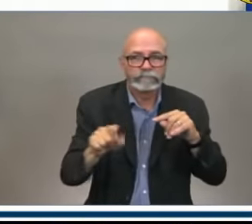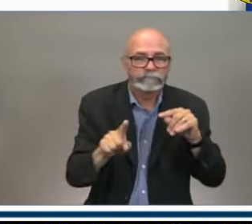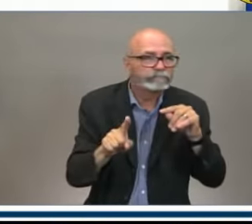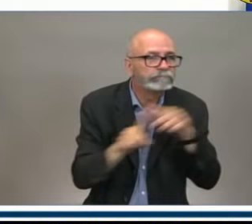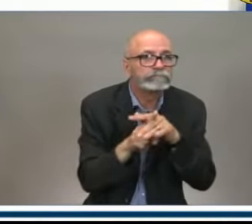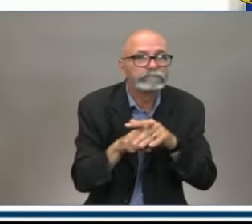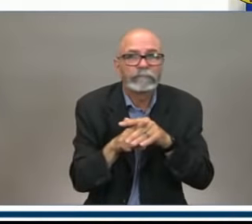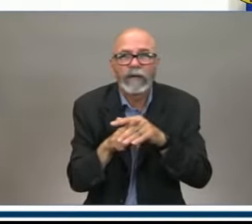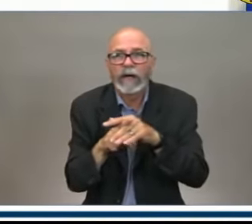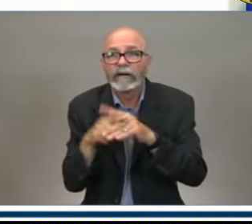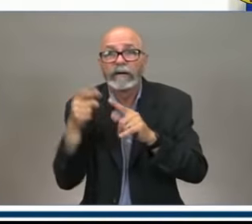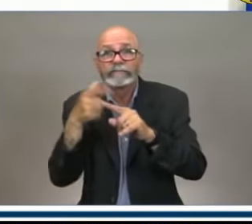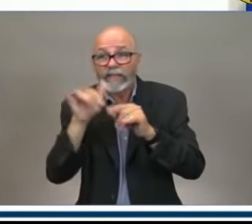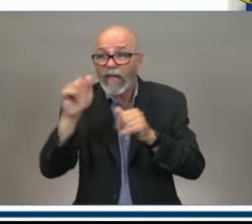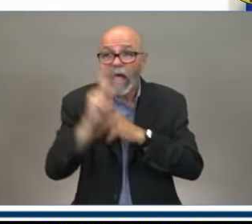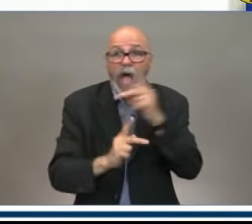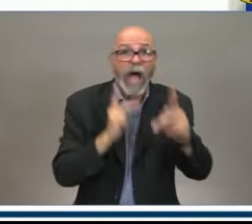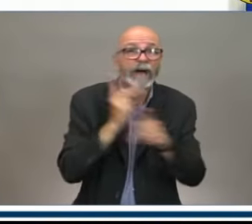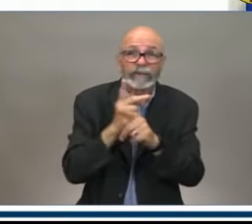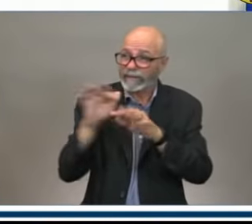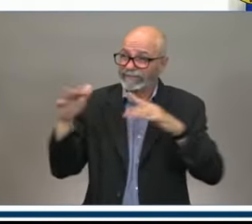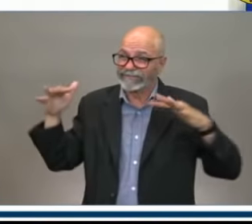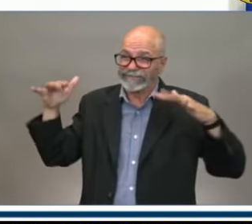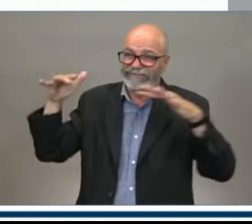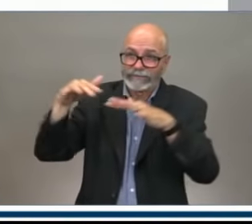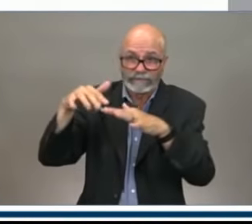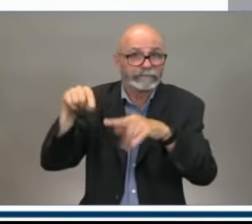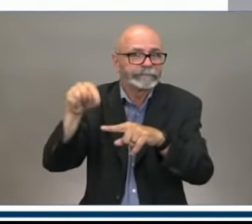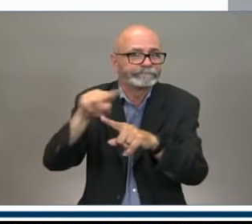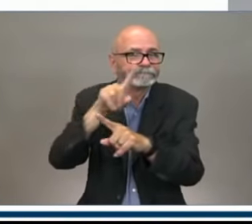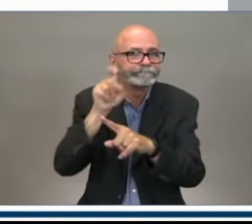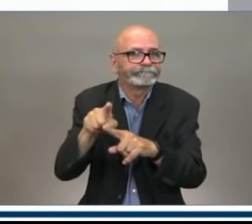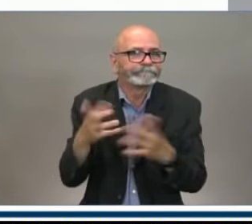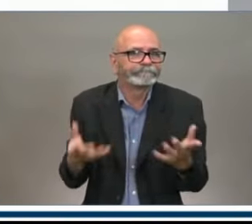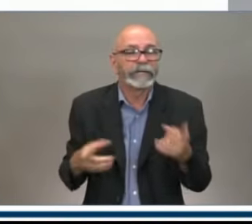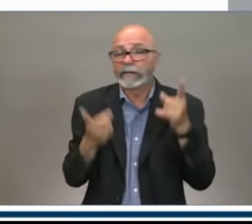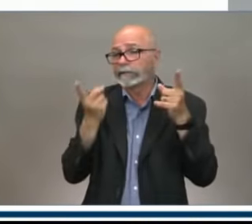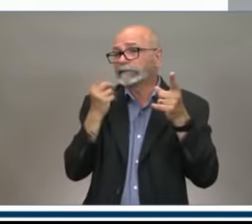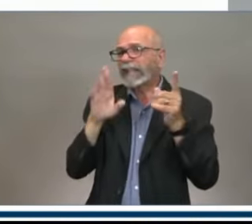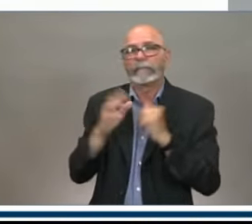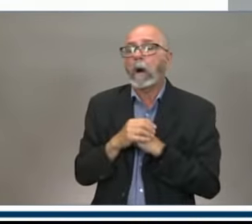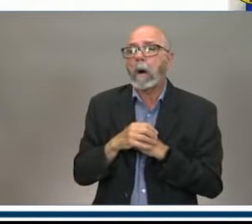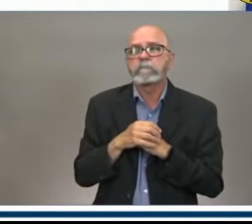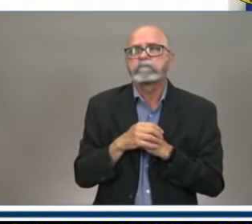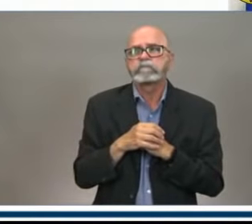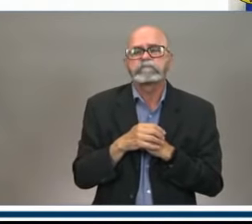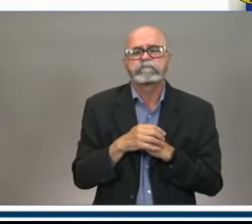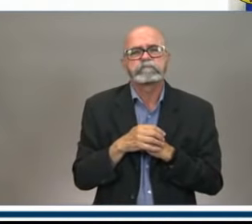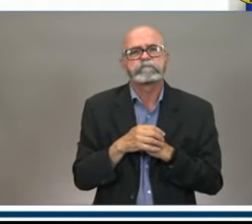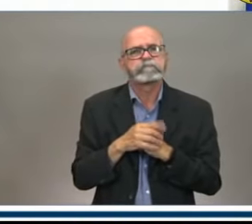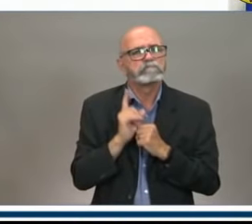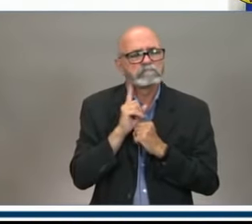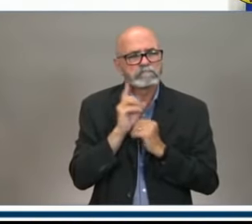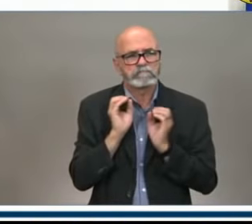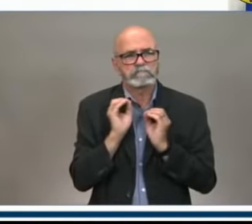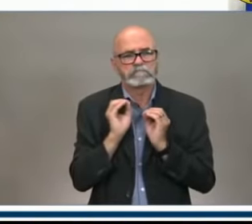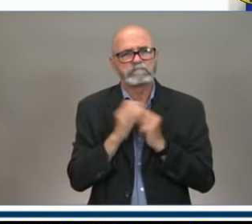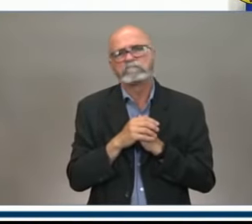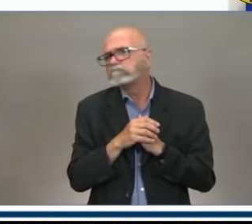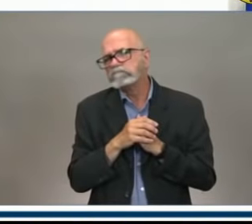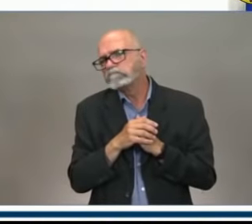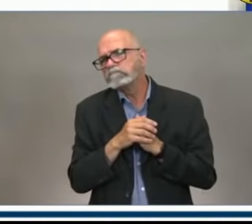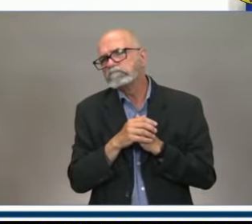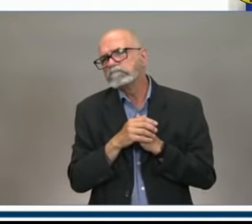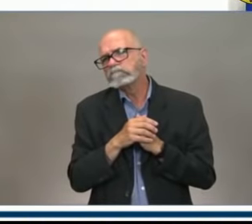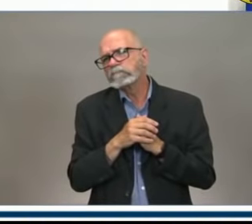associated with these kinds of crowds? Not to date, no. Next, we'll go to Kyle Shaw from the Coast. Go ahead,